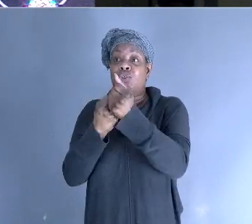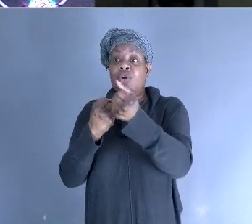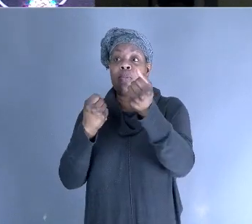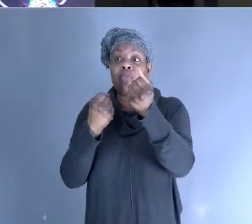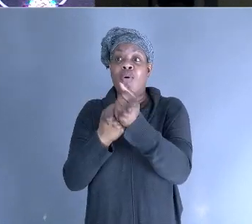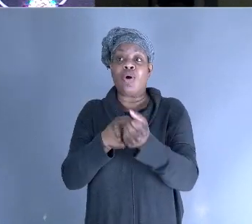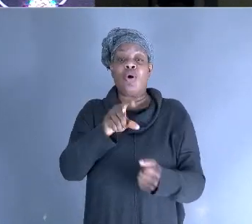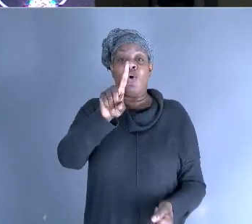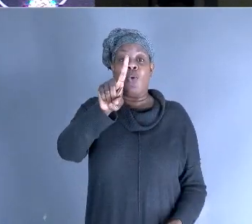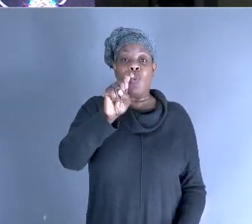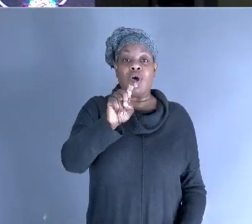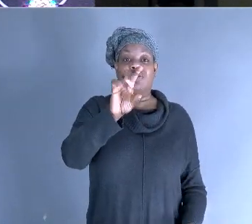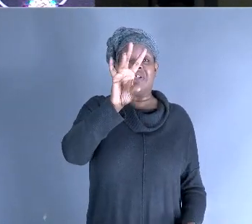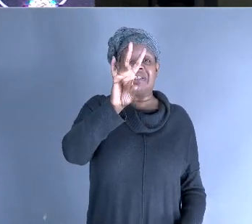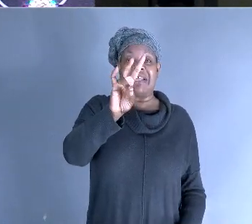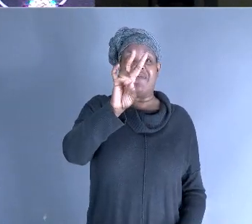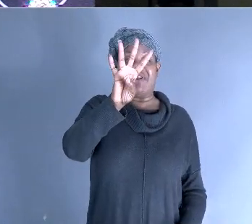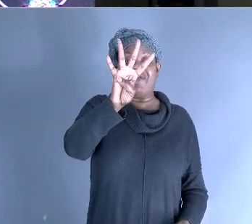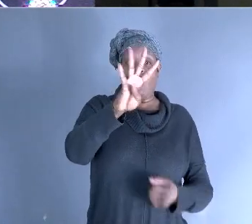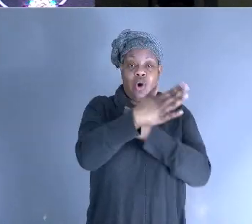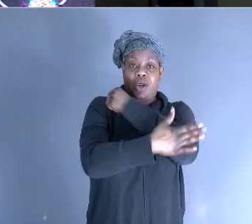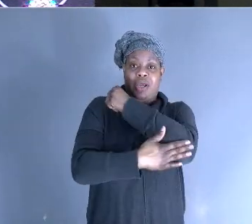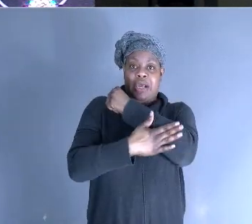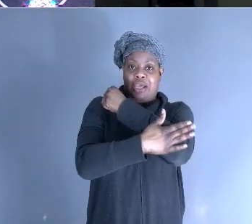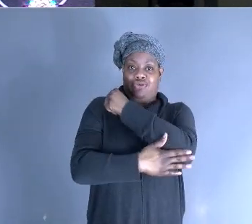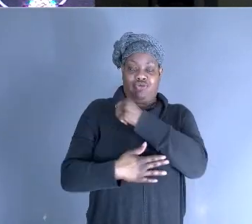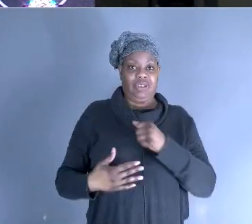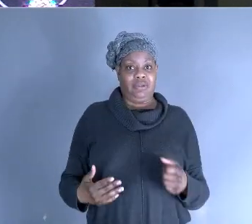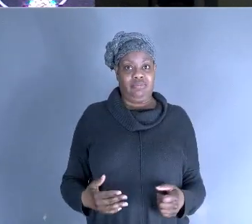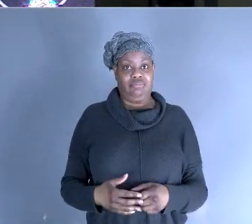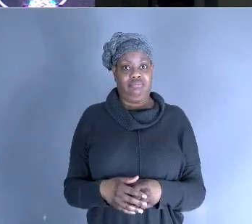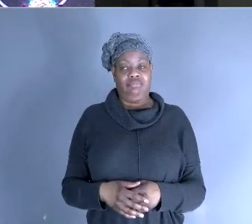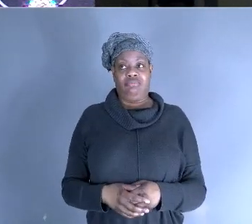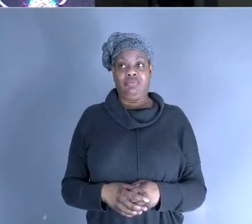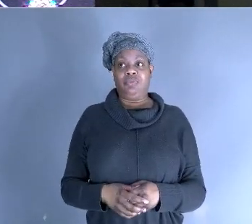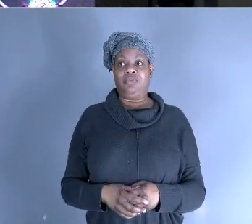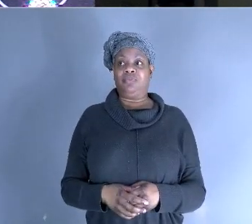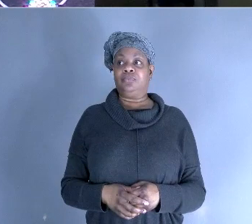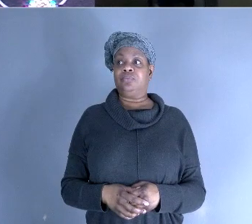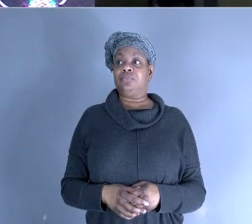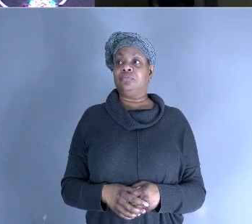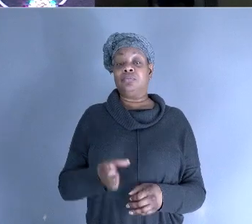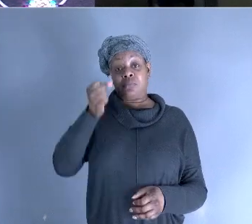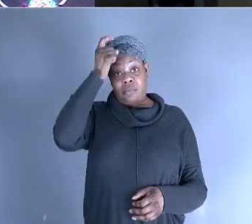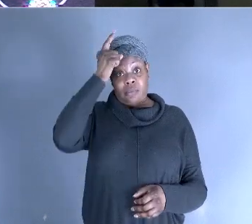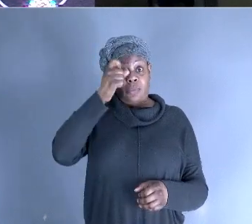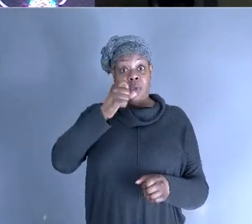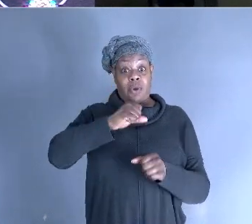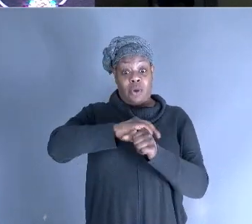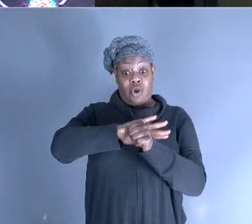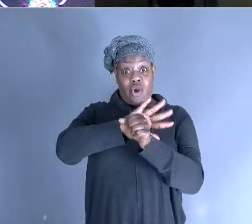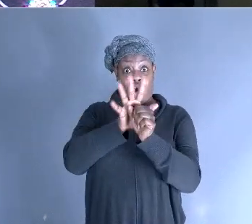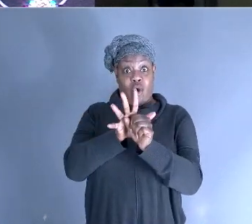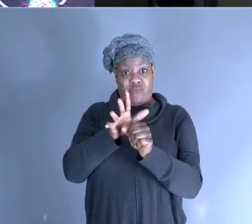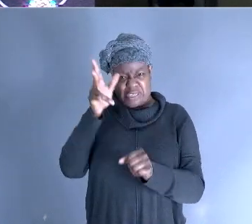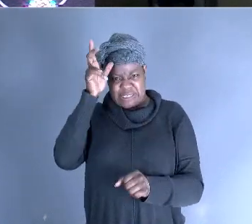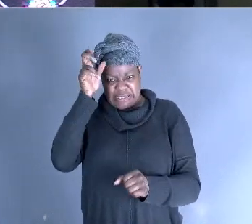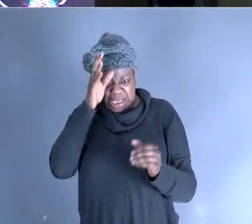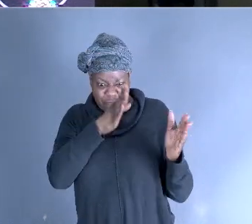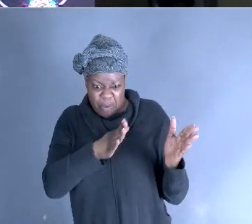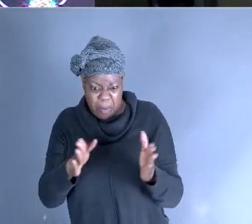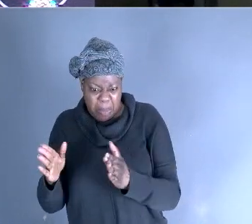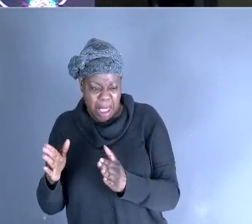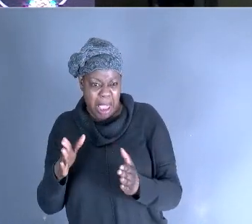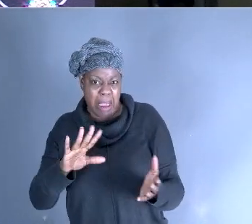countries to the glory of the Lord. What the pandemic meant for evil God has turned around